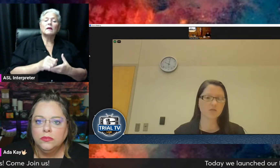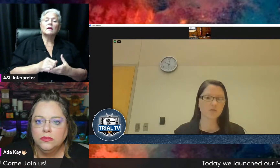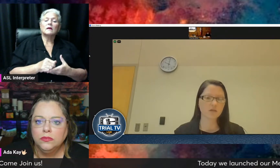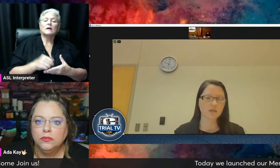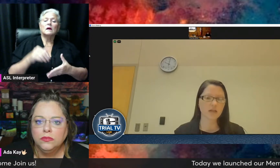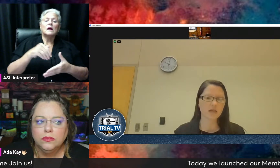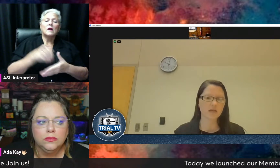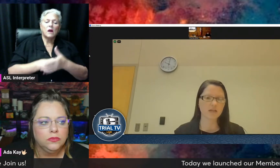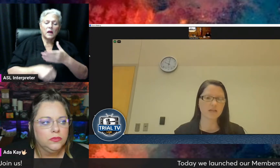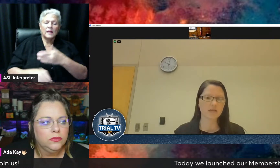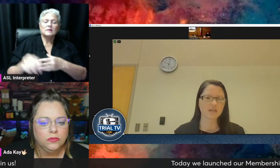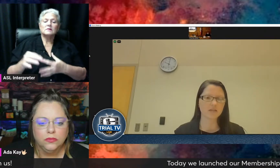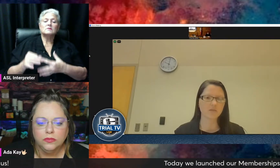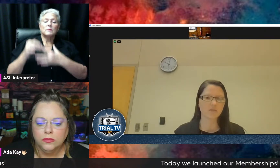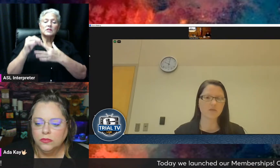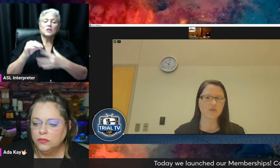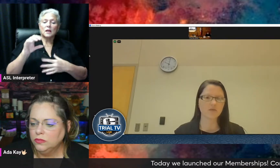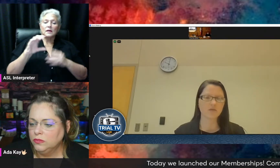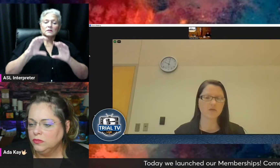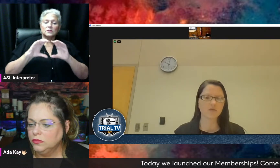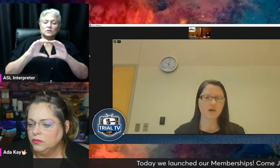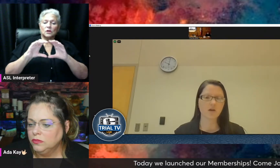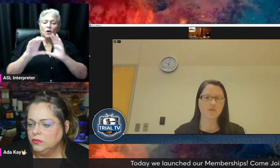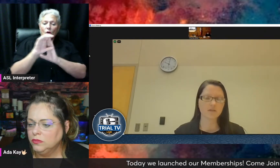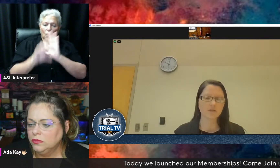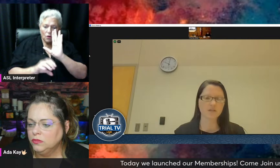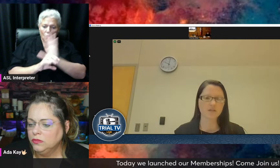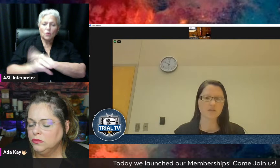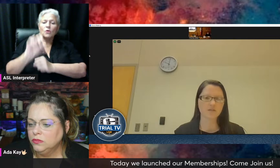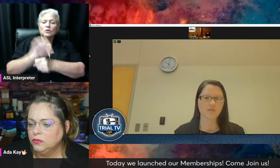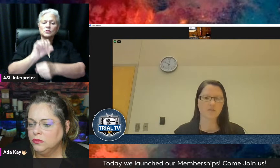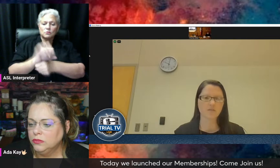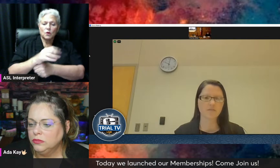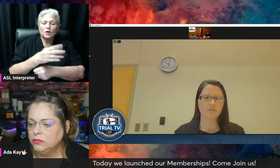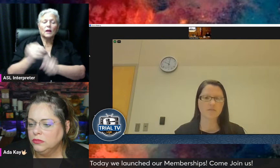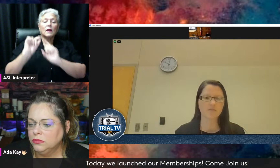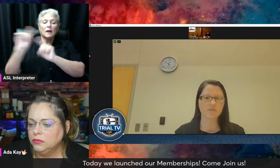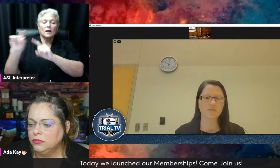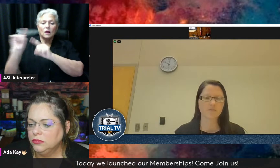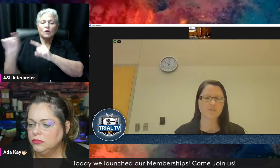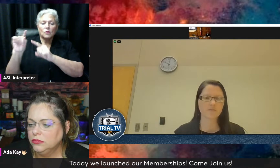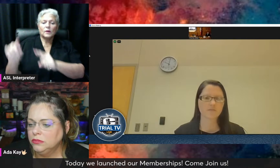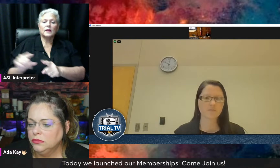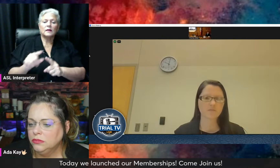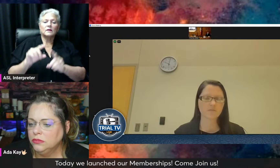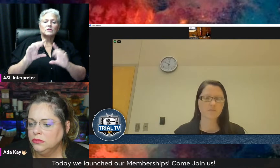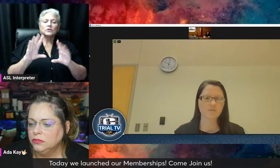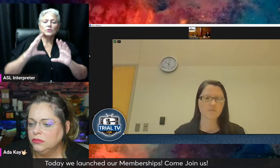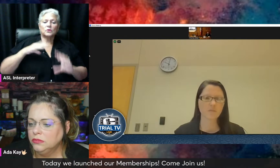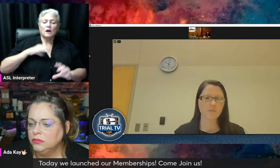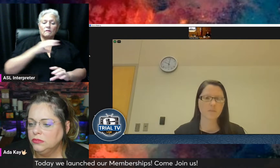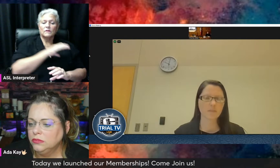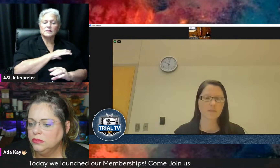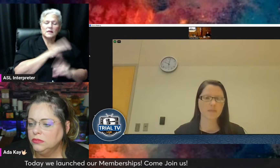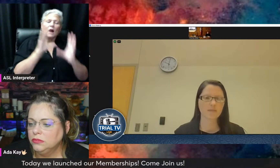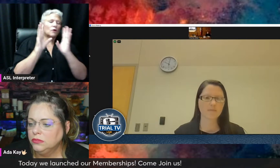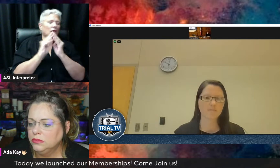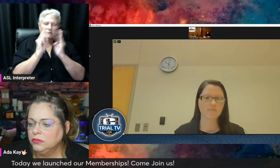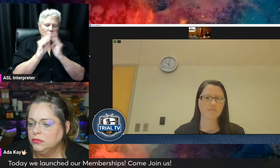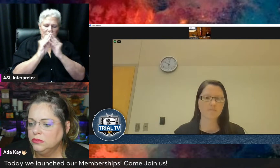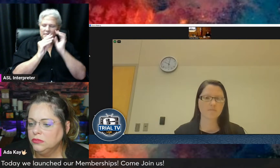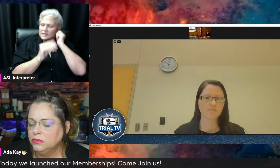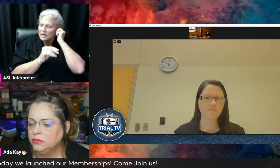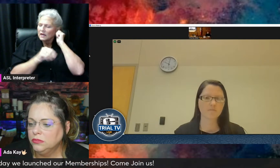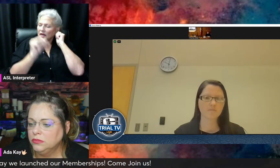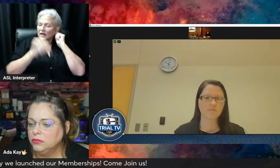specialized coursework and attending professional conferences. Could you explain to the jury here just what it is